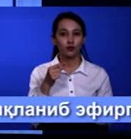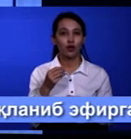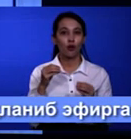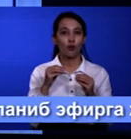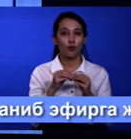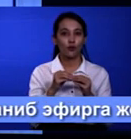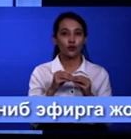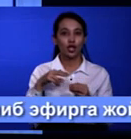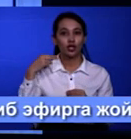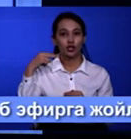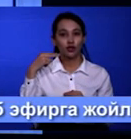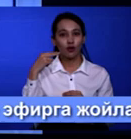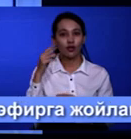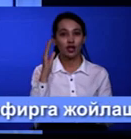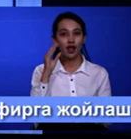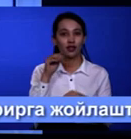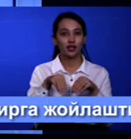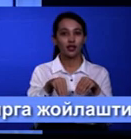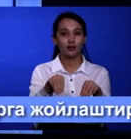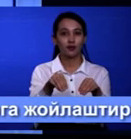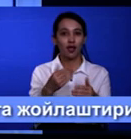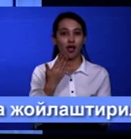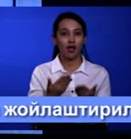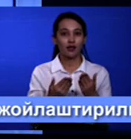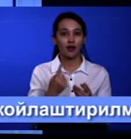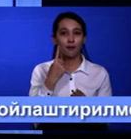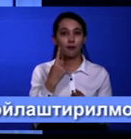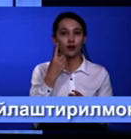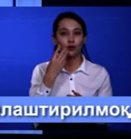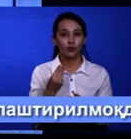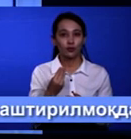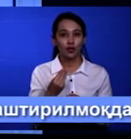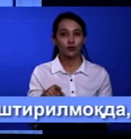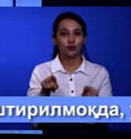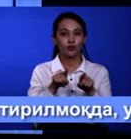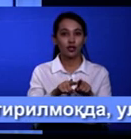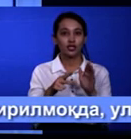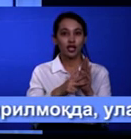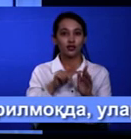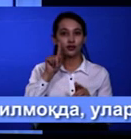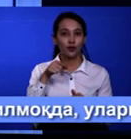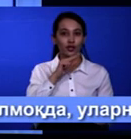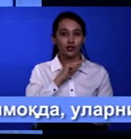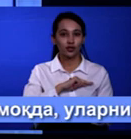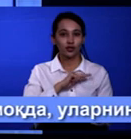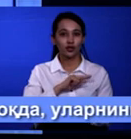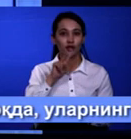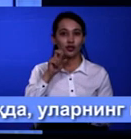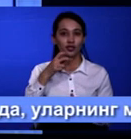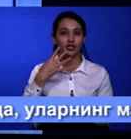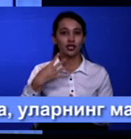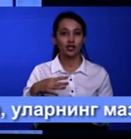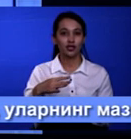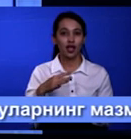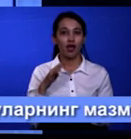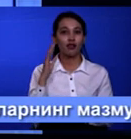ko'chatini ekmoqda. Agar kuniga 8 soat shu tarzda ishlasa, 240 ta